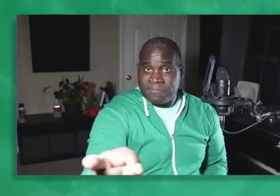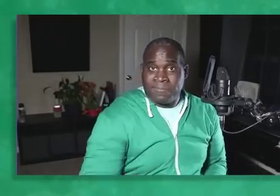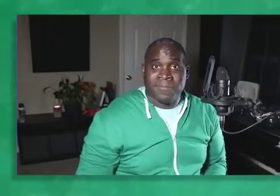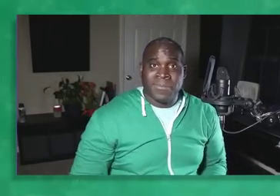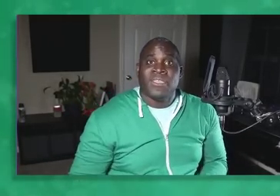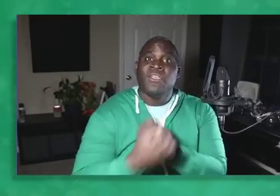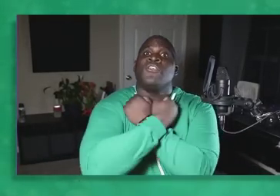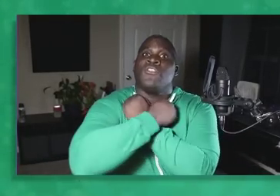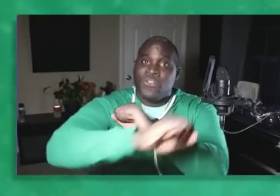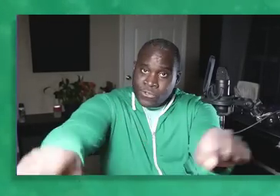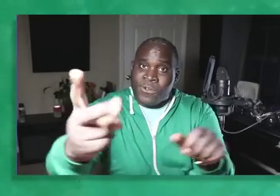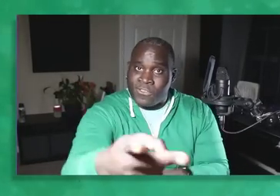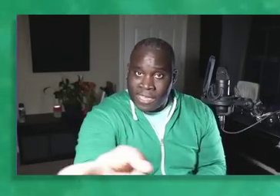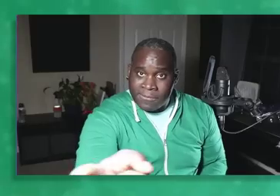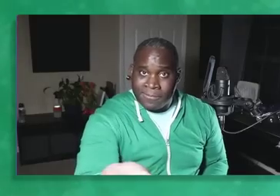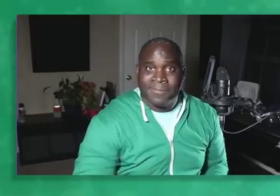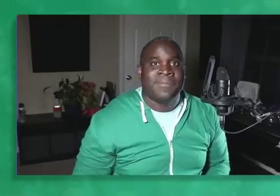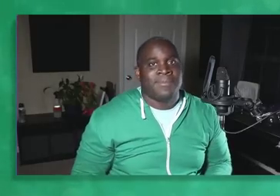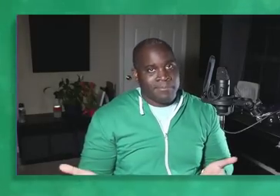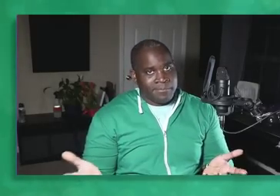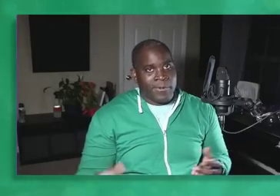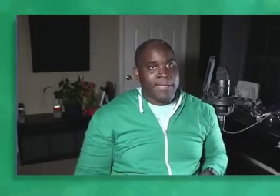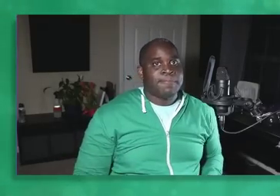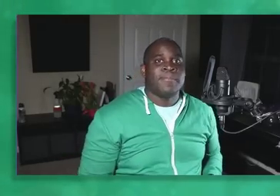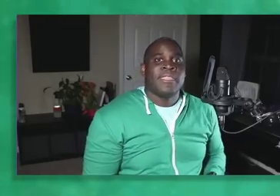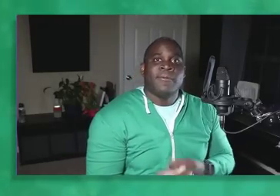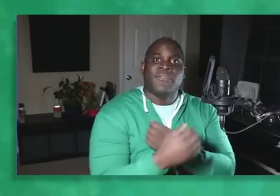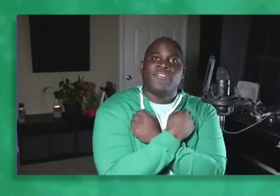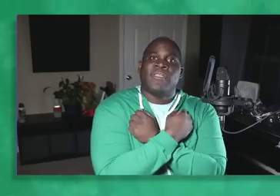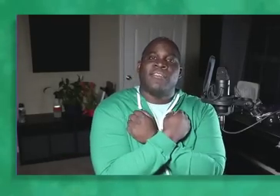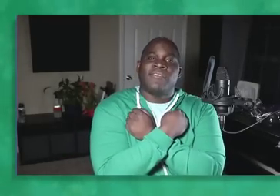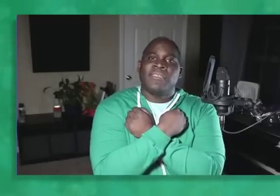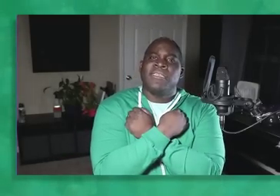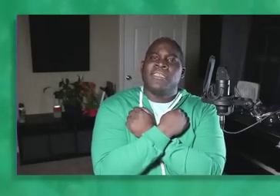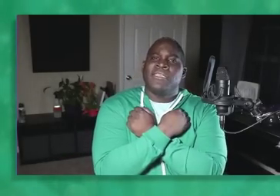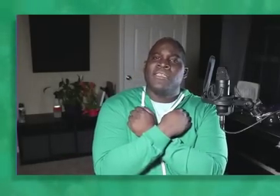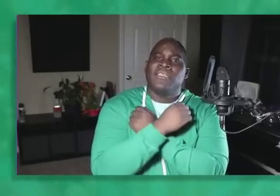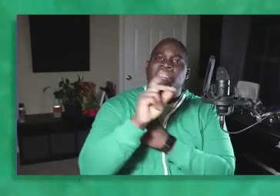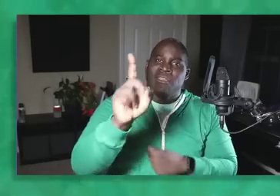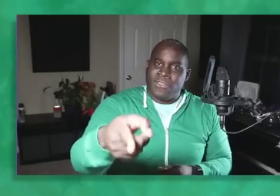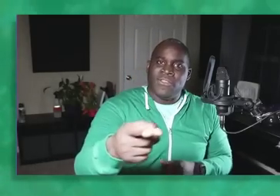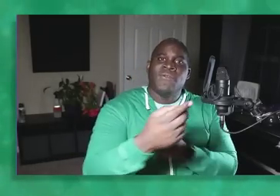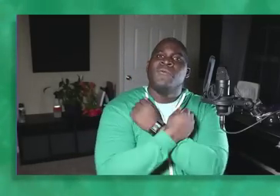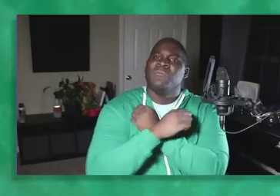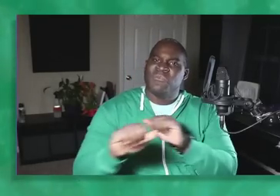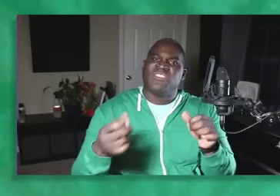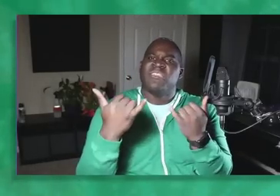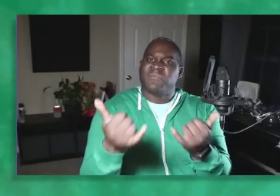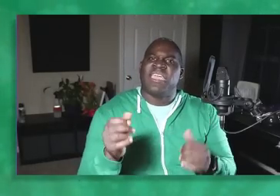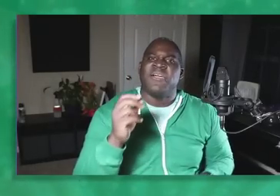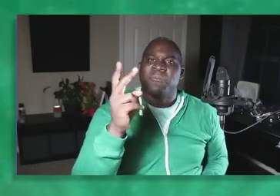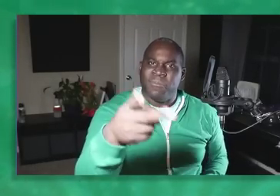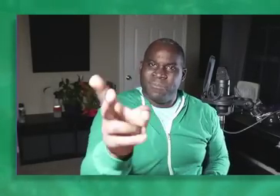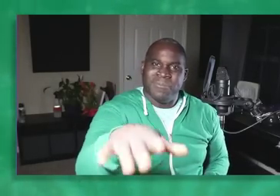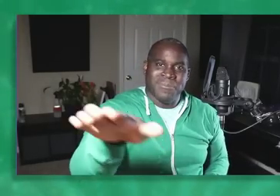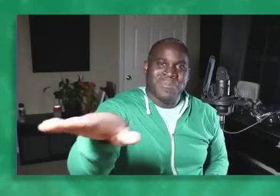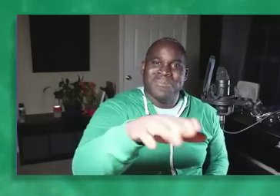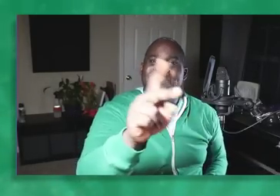You're safe. You two are safe, right? But she says, you safe